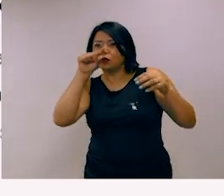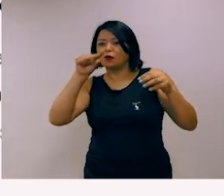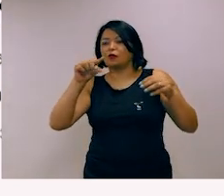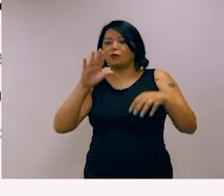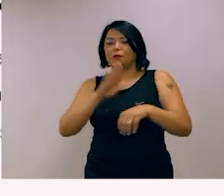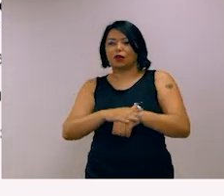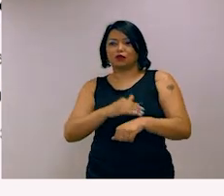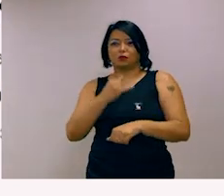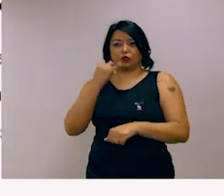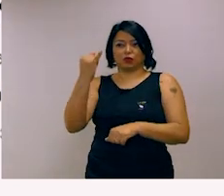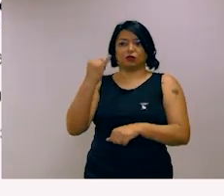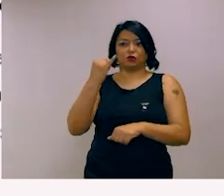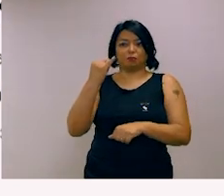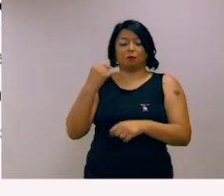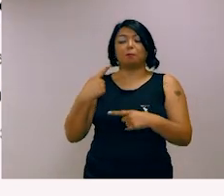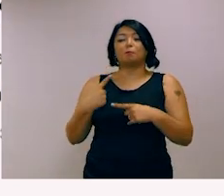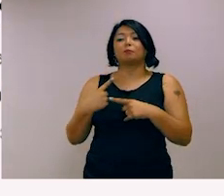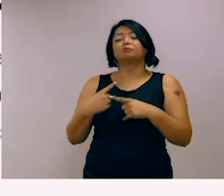was less